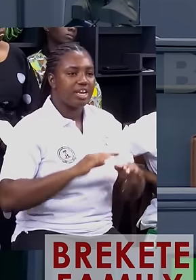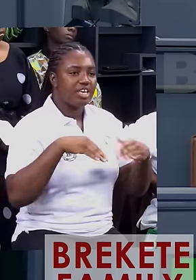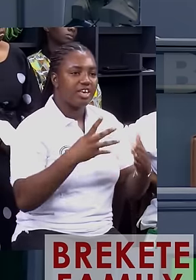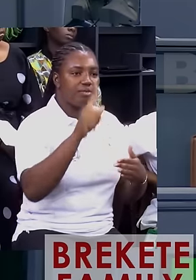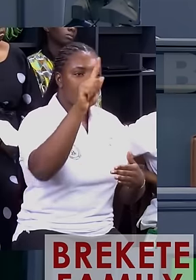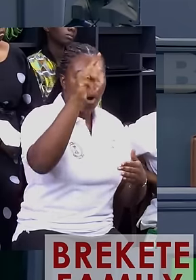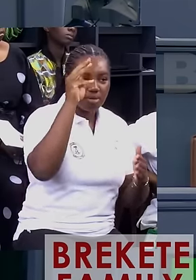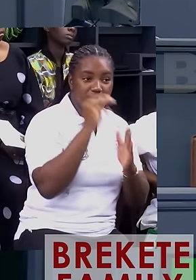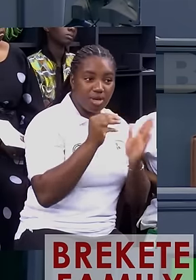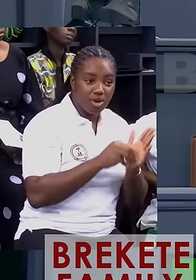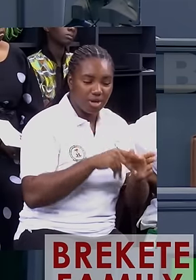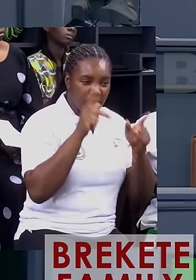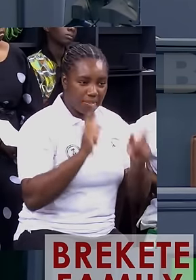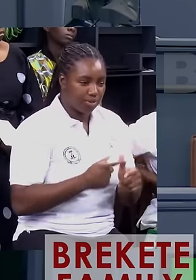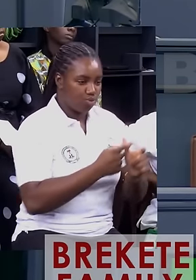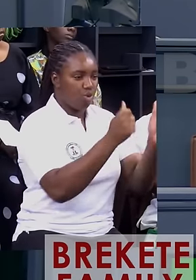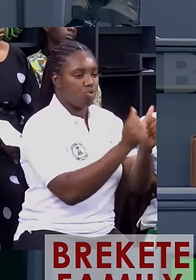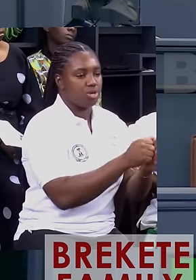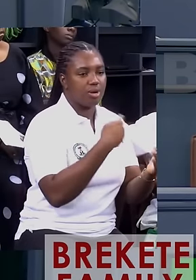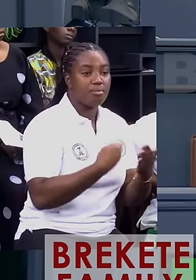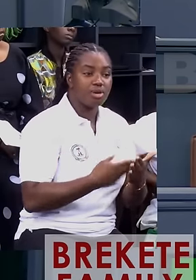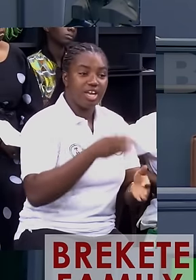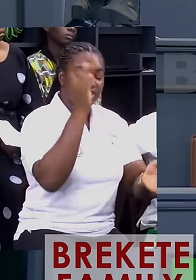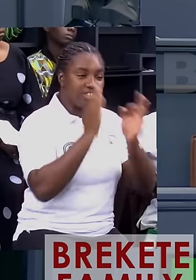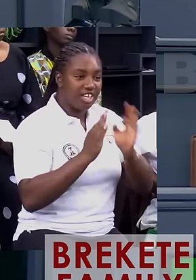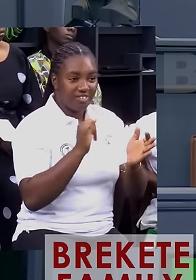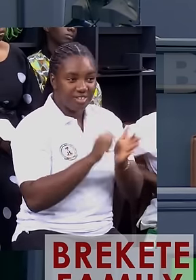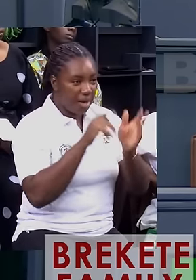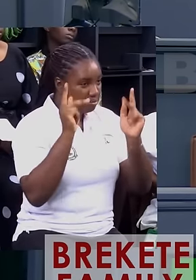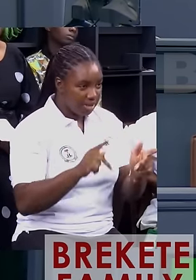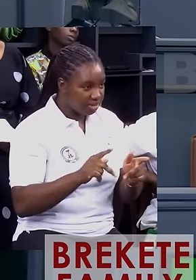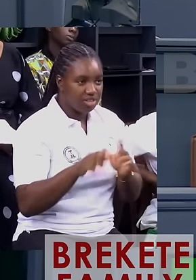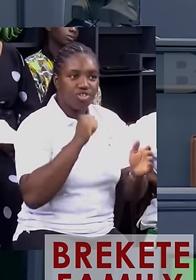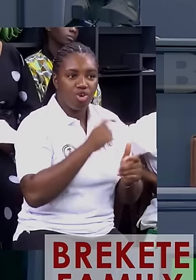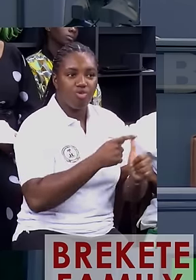money. So if to say they no run away with the money, if or no come.